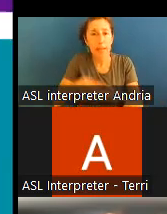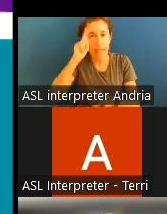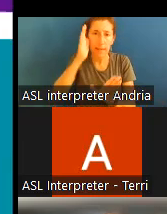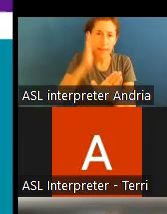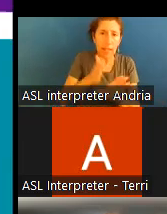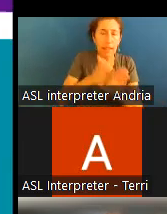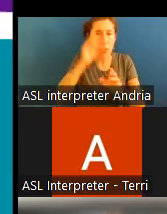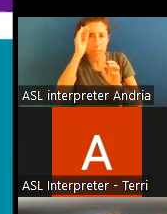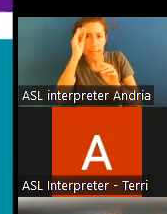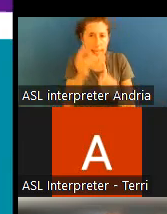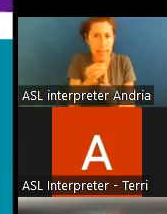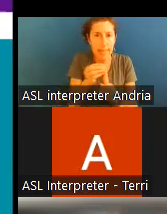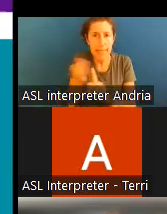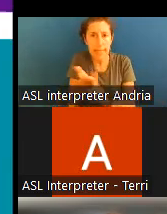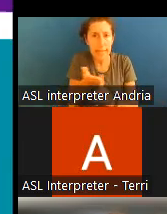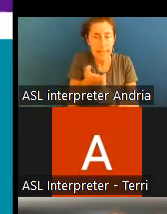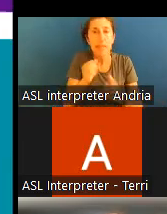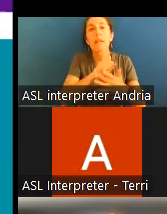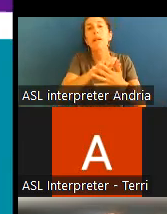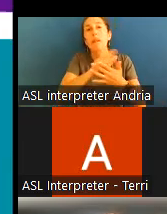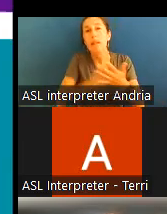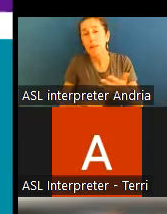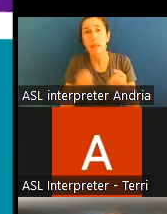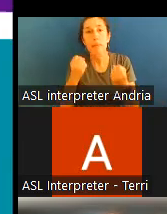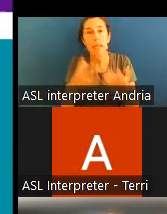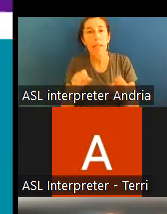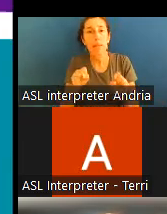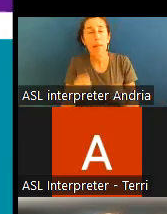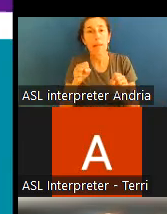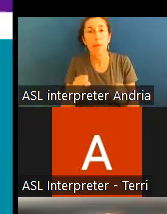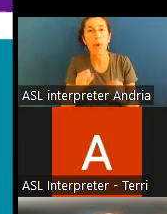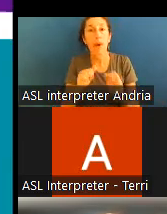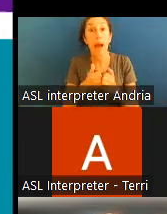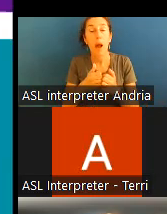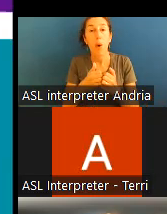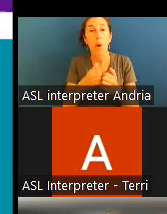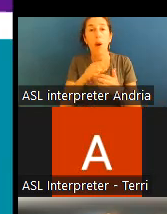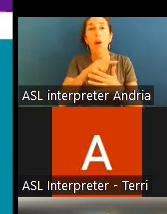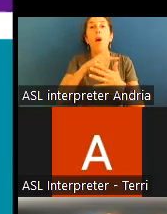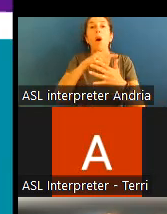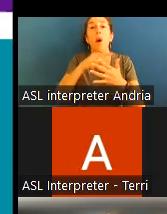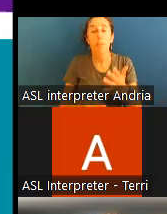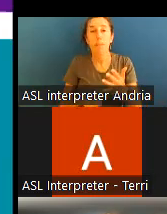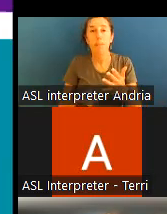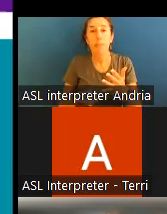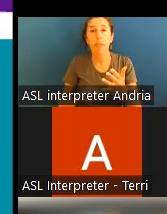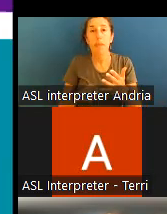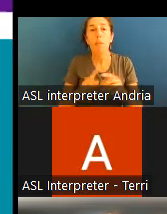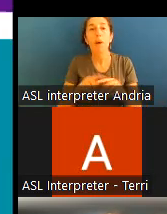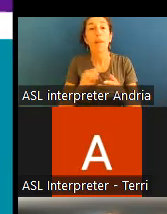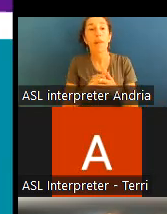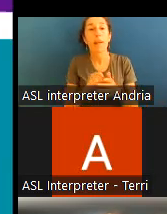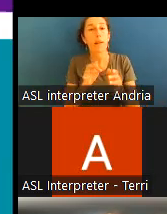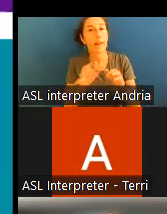this definition changes every time the administration changes. So we have a really